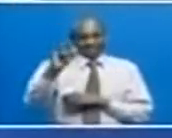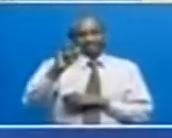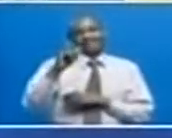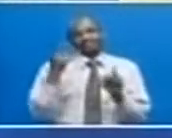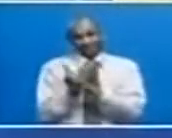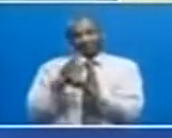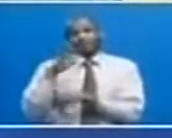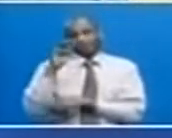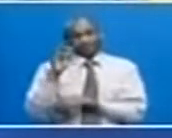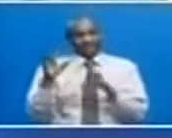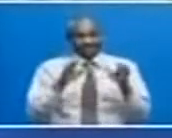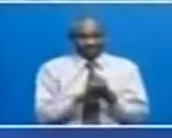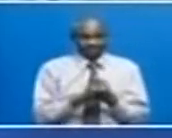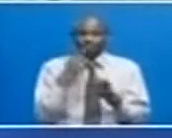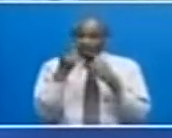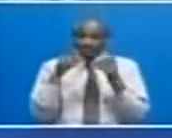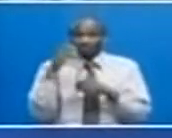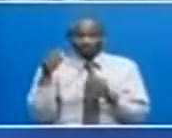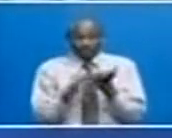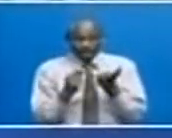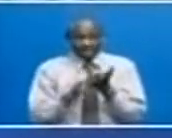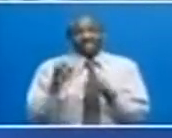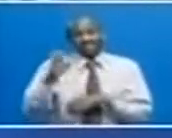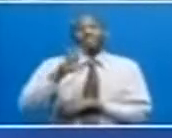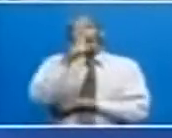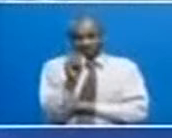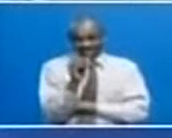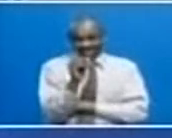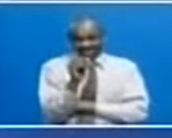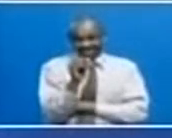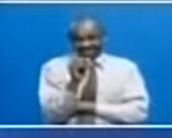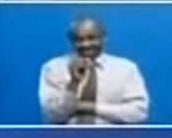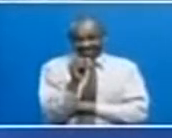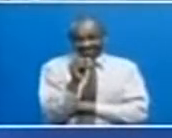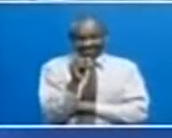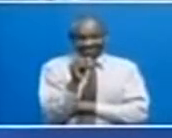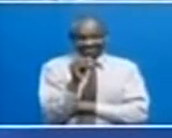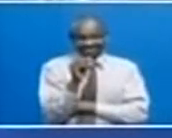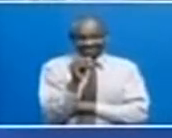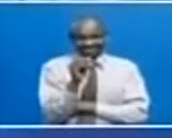Are we talking about Uganda? We are talking about East Africa. Okay.